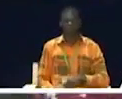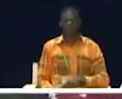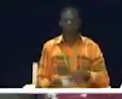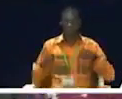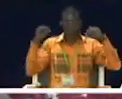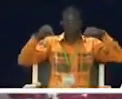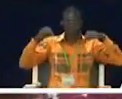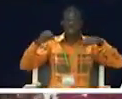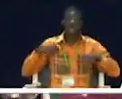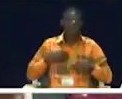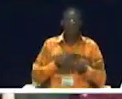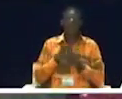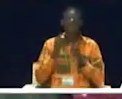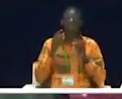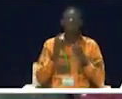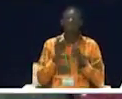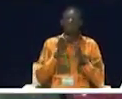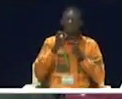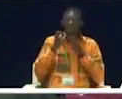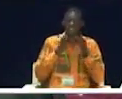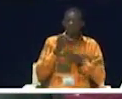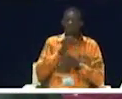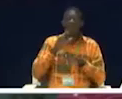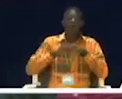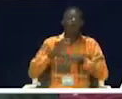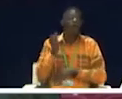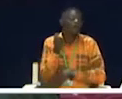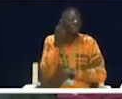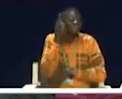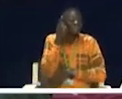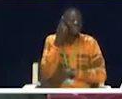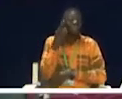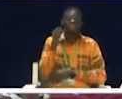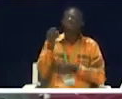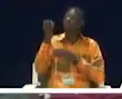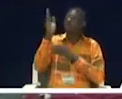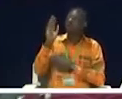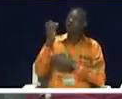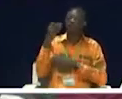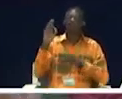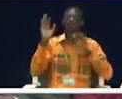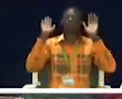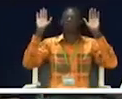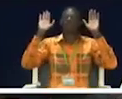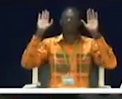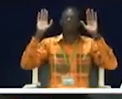Today we have to speak on understanding the God of wonders.